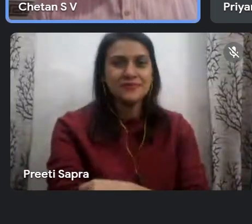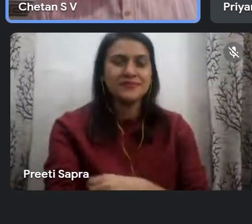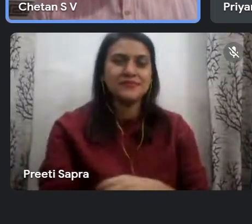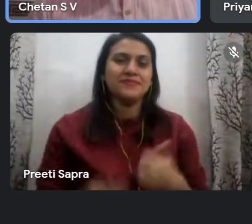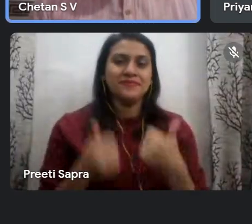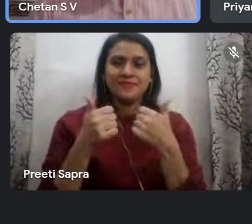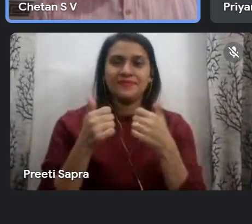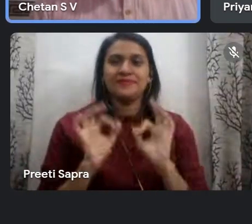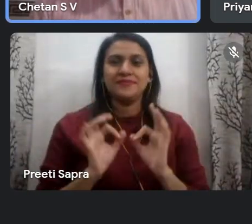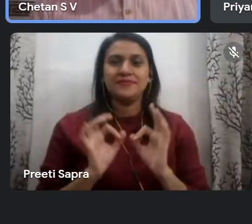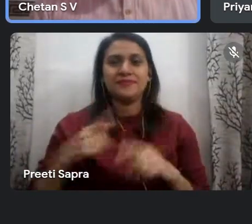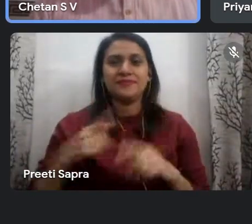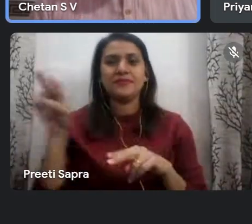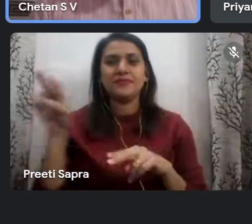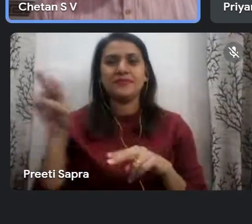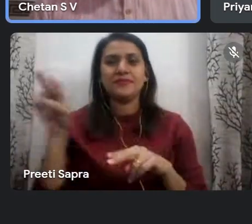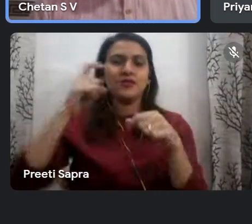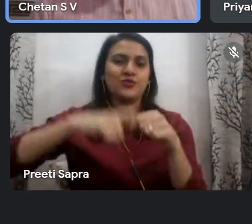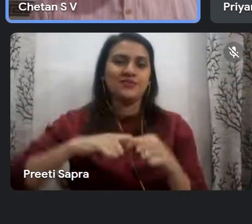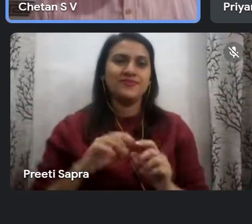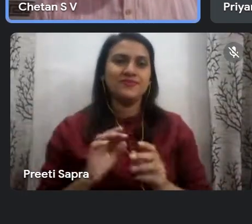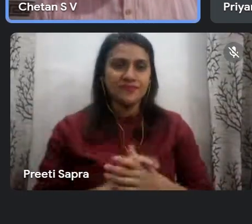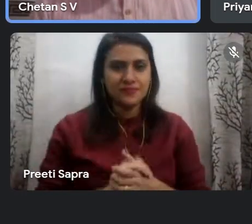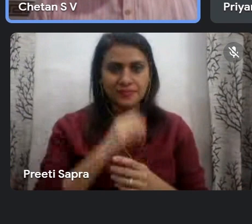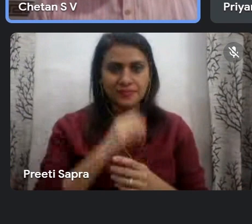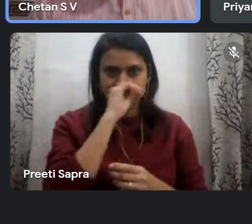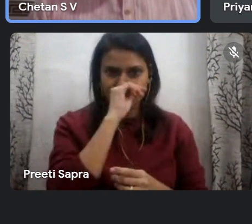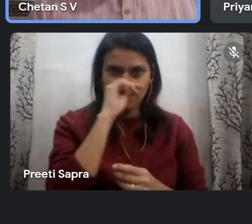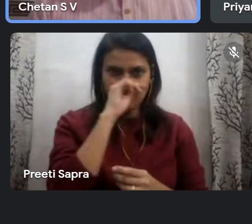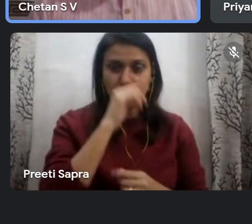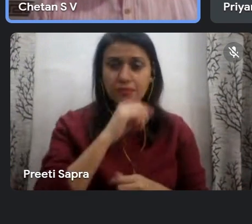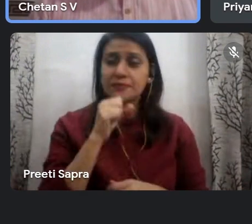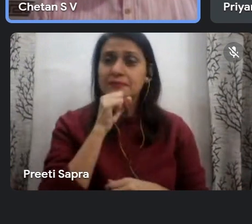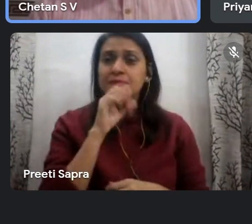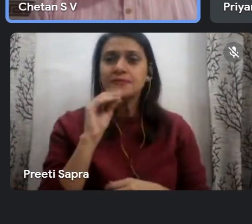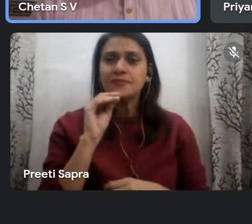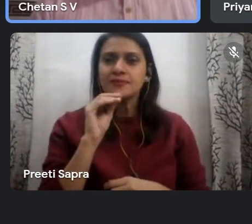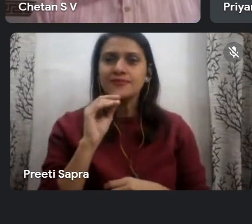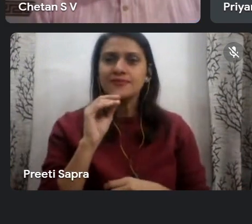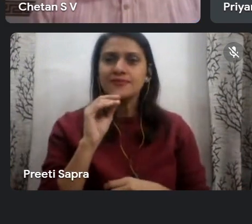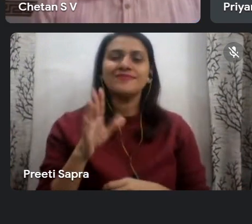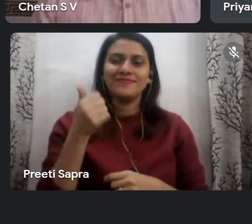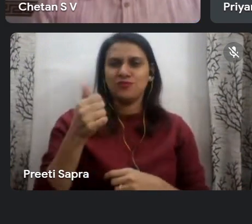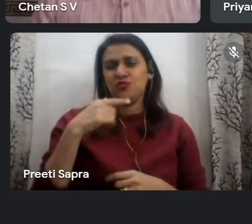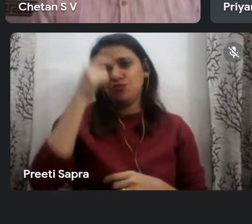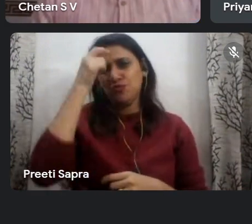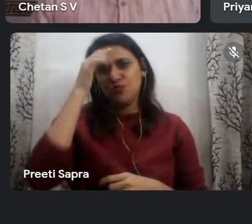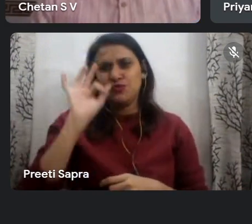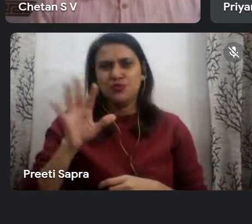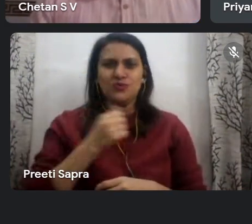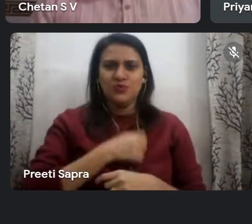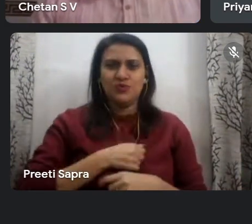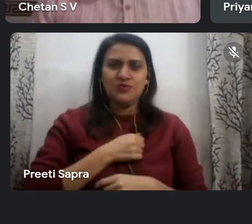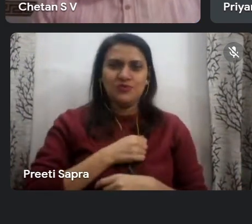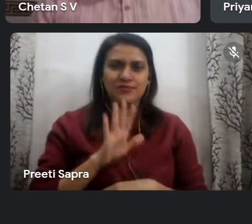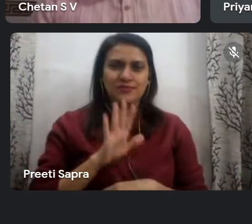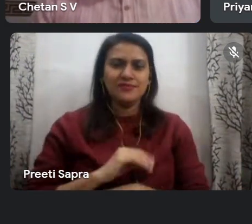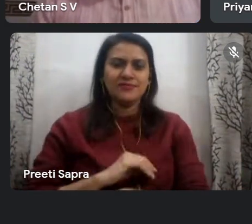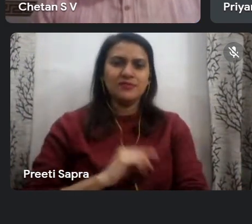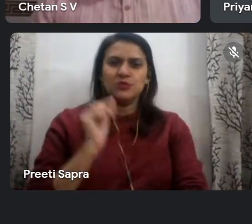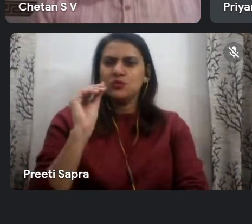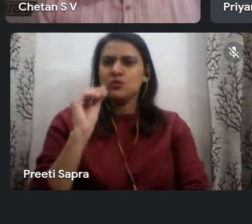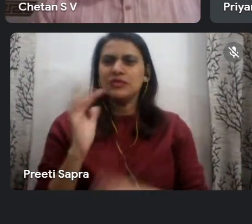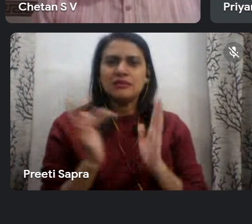Yeah. Hi, Pratik. You're back. I think you're on mute. I'm sorry for the inconvenience. There's little issue, I guess.